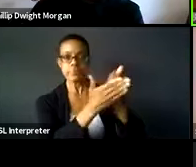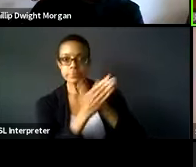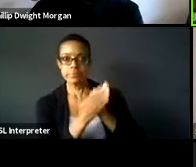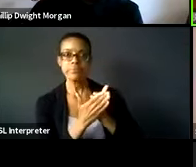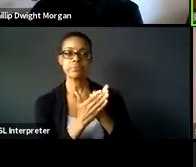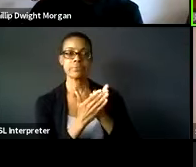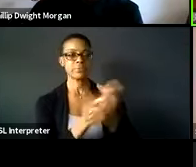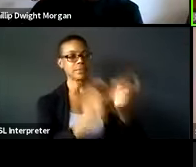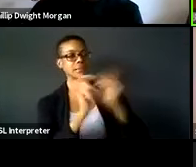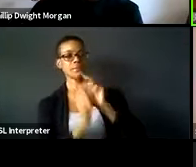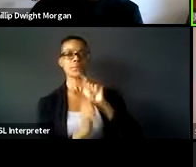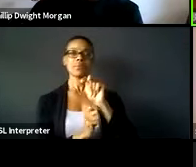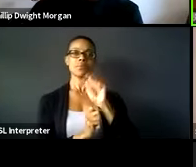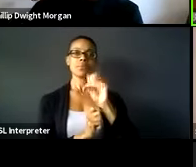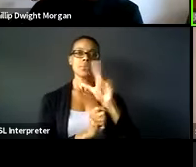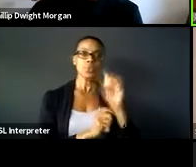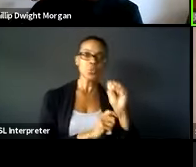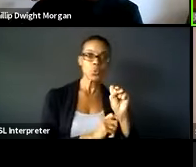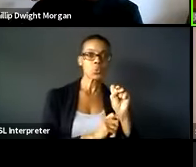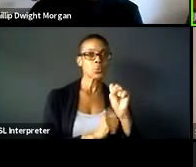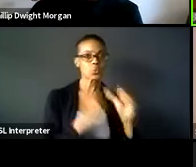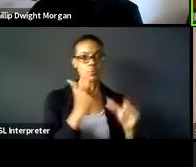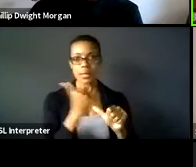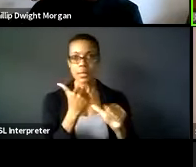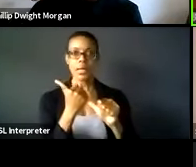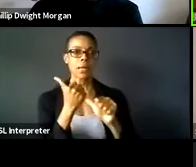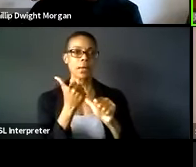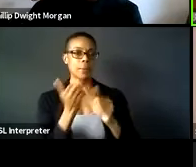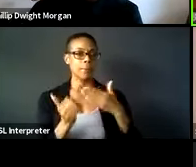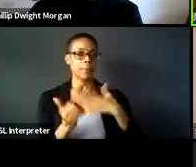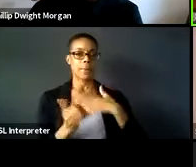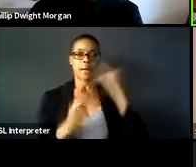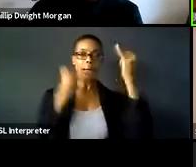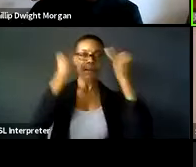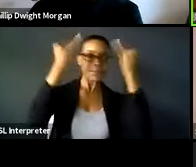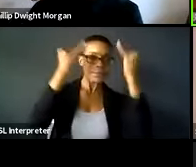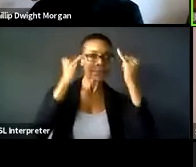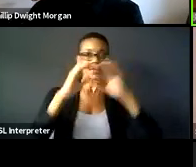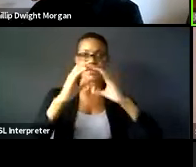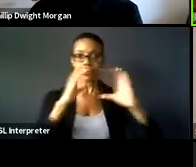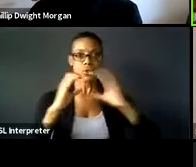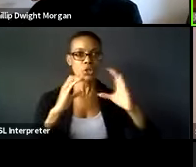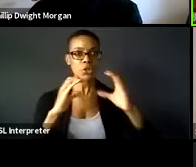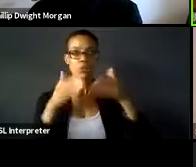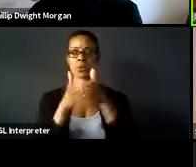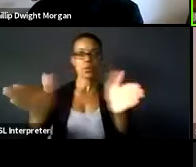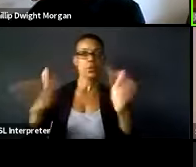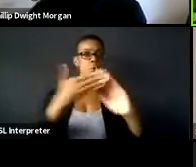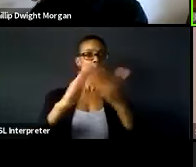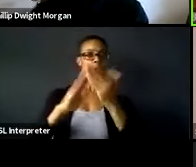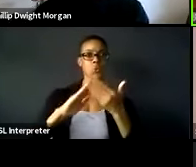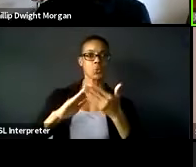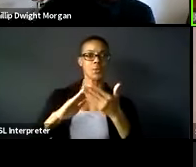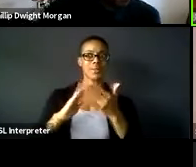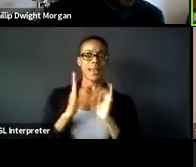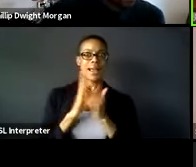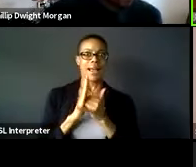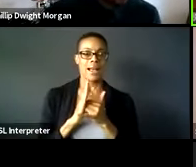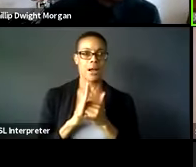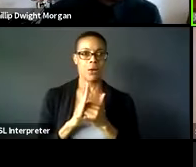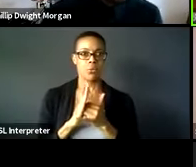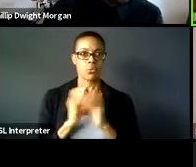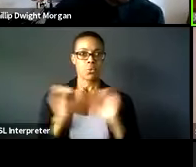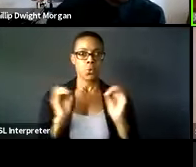present my ideas and the conversations from the community at large, how would that work? So